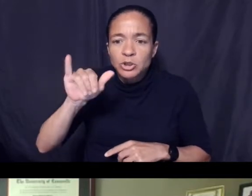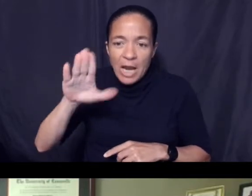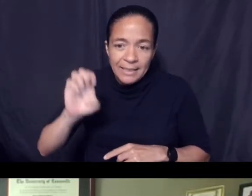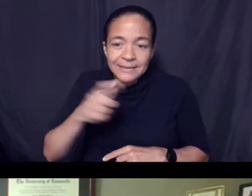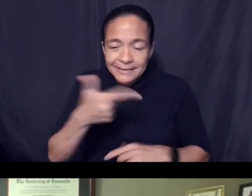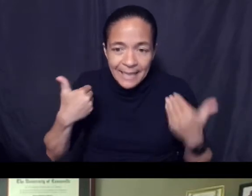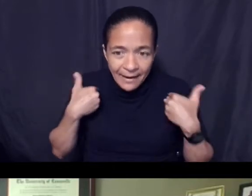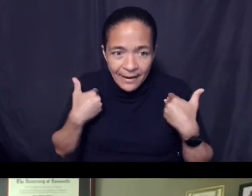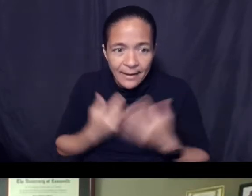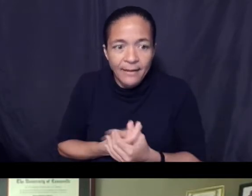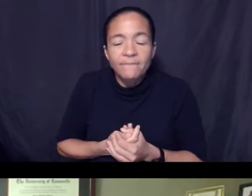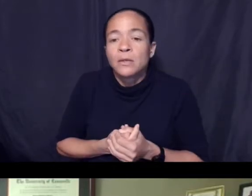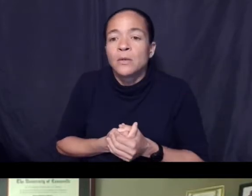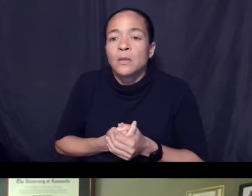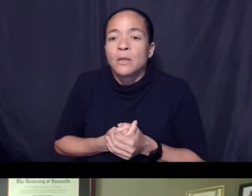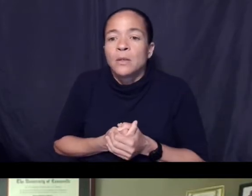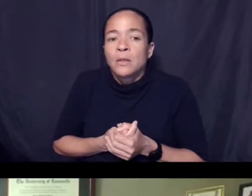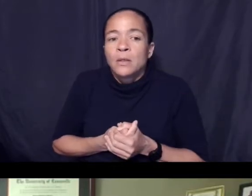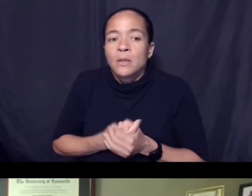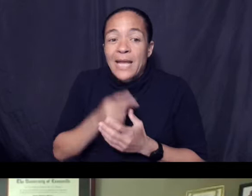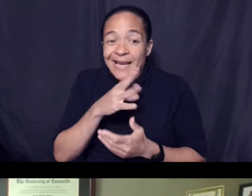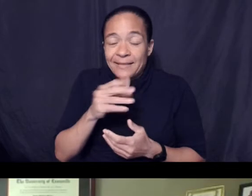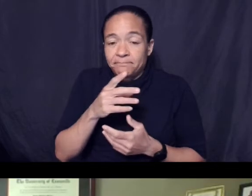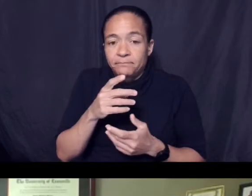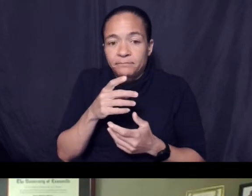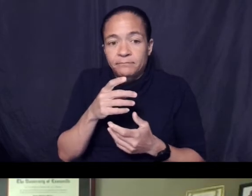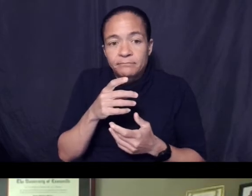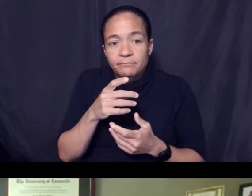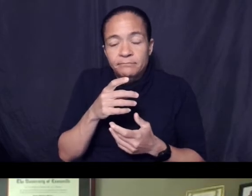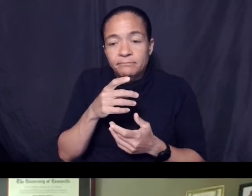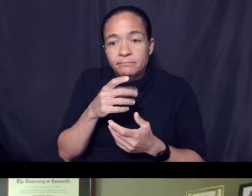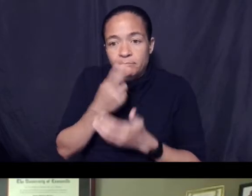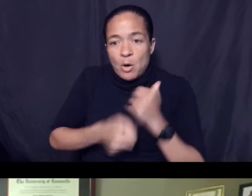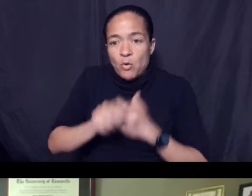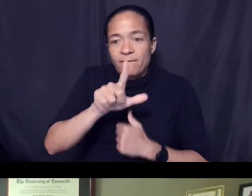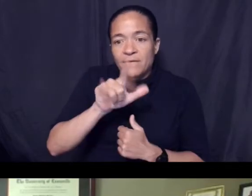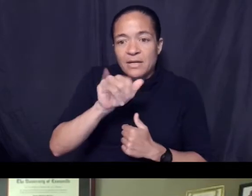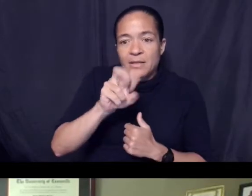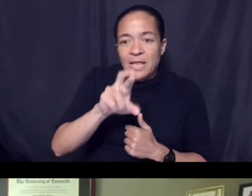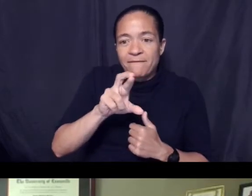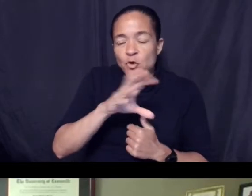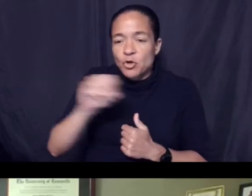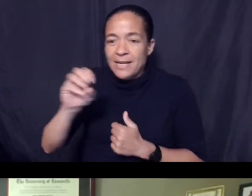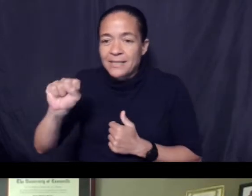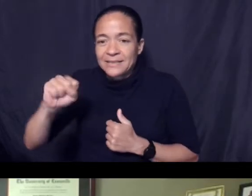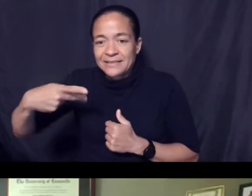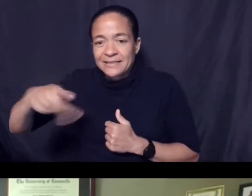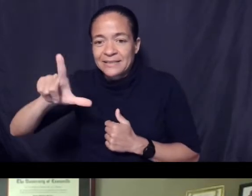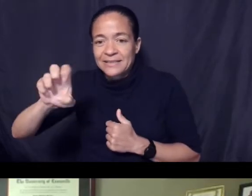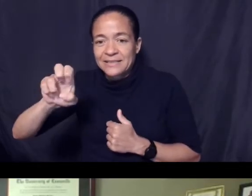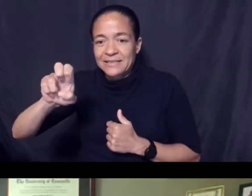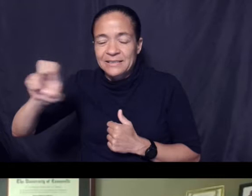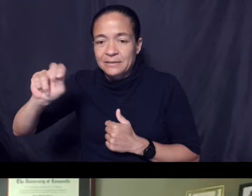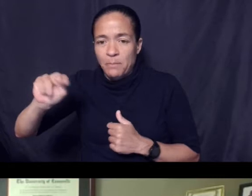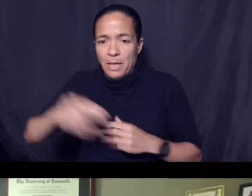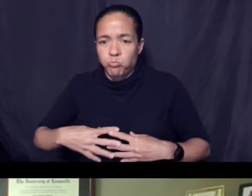skin. And you can see on physical exam that the liver, both the liver and the spleen have been outlined. These are rather large